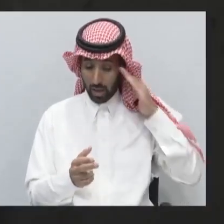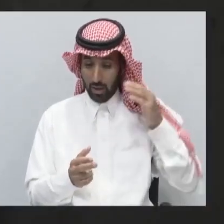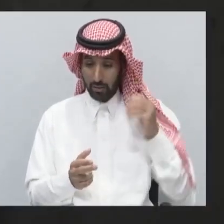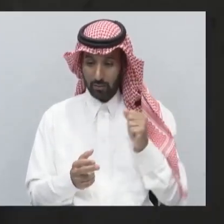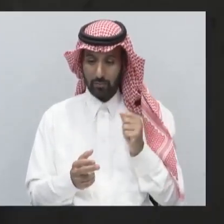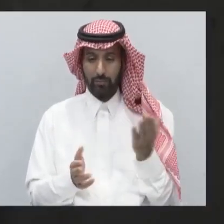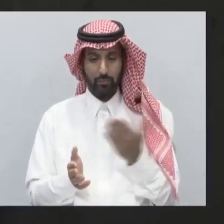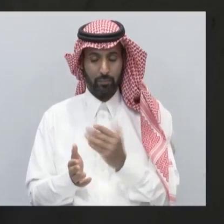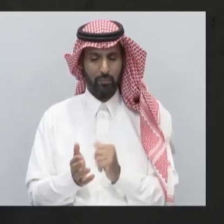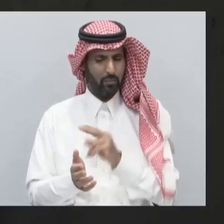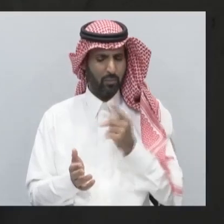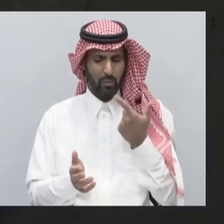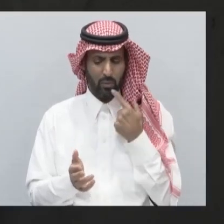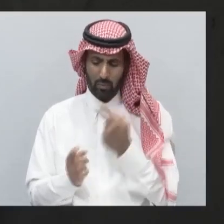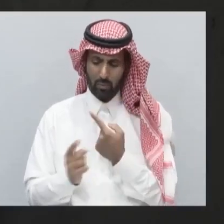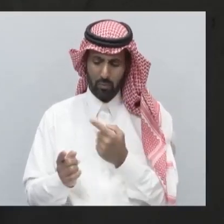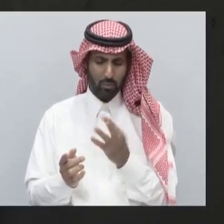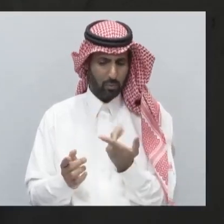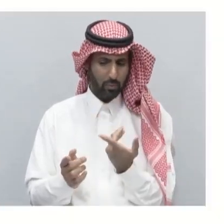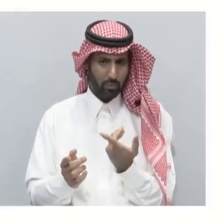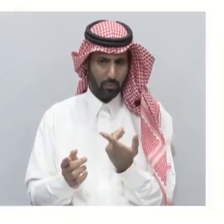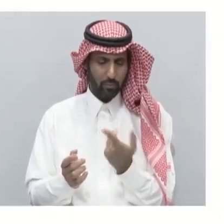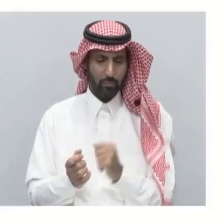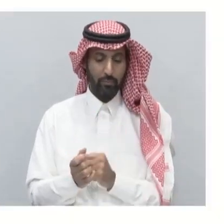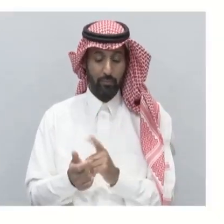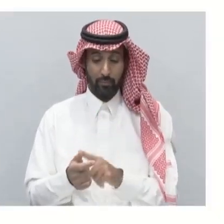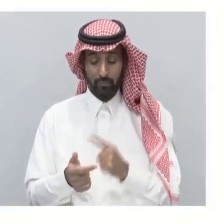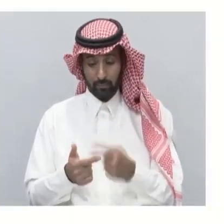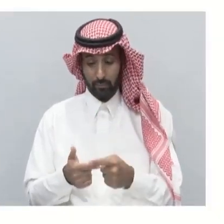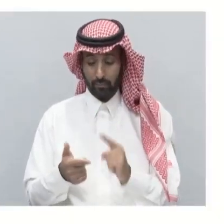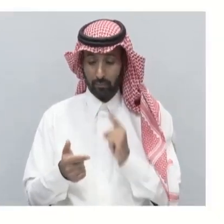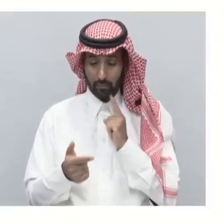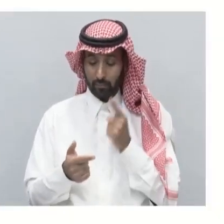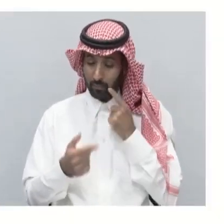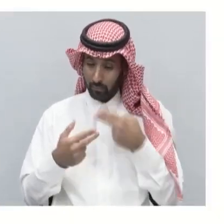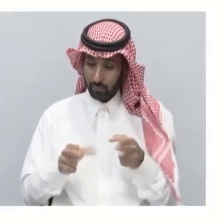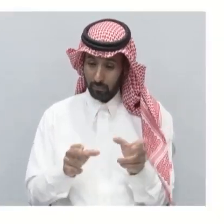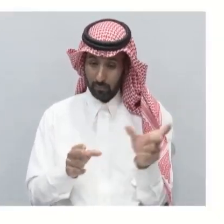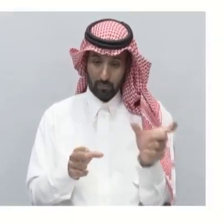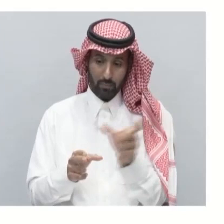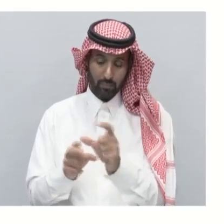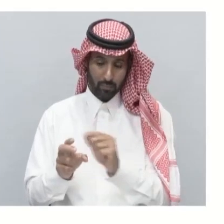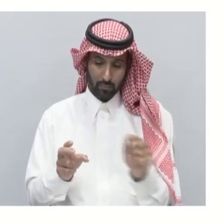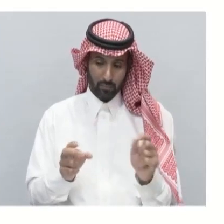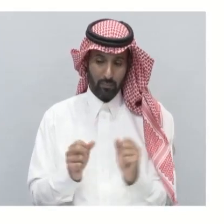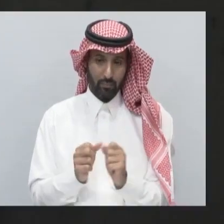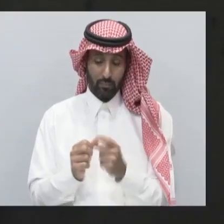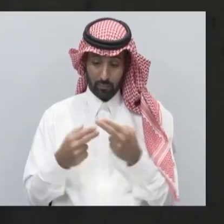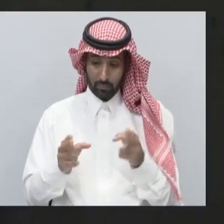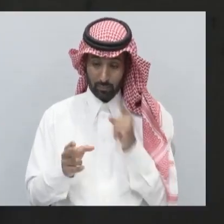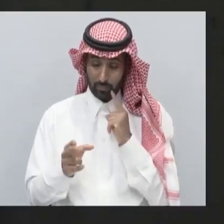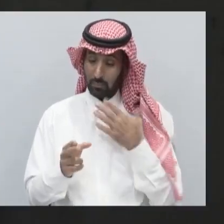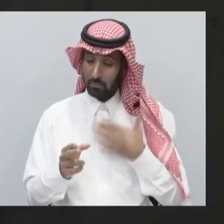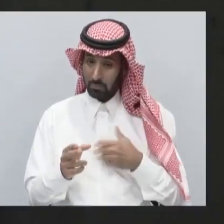or hello, depending on who you are speaking to. Then we will having the opening words or lines. You will start with